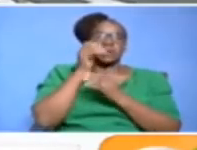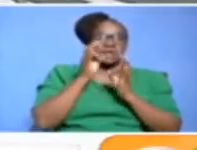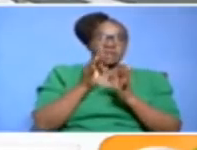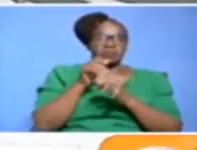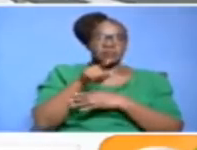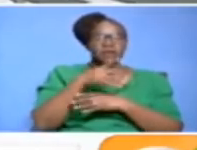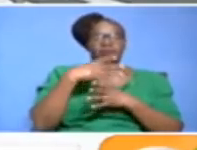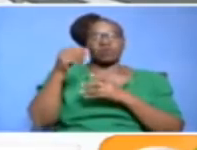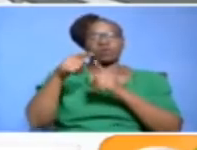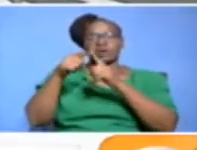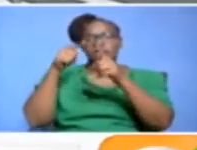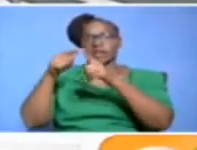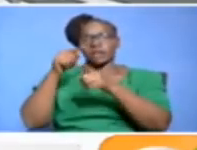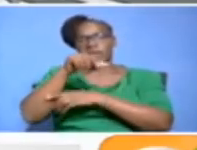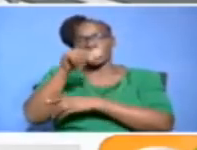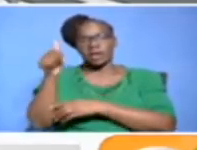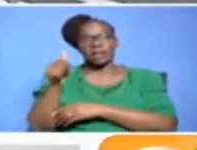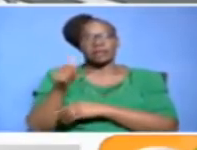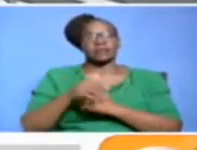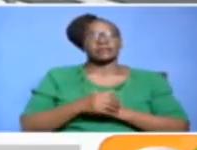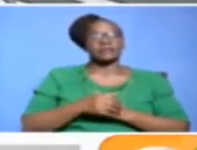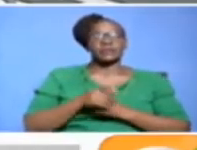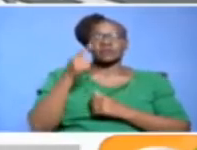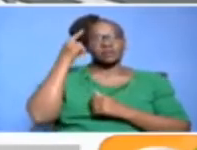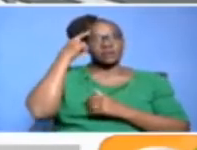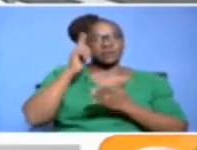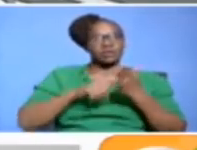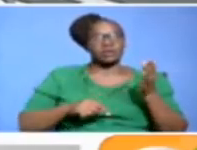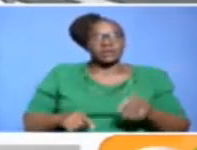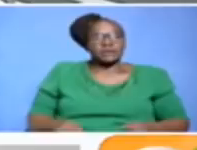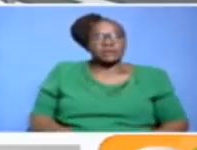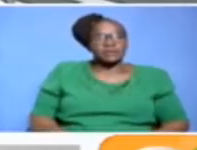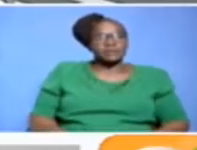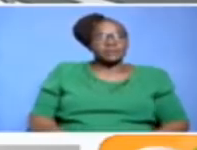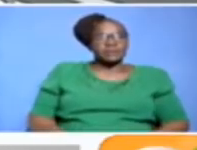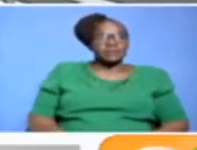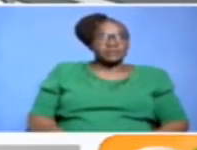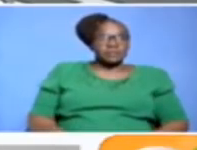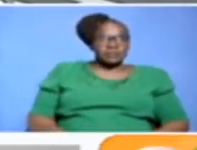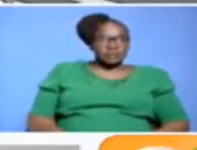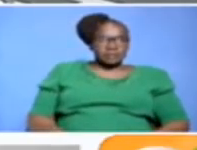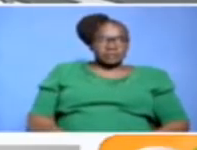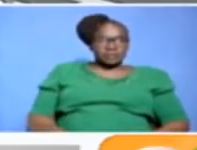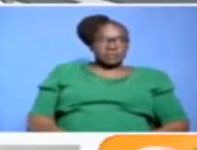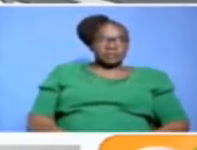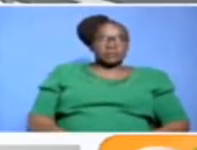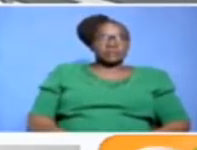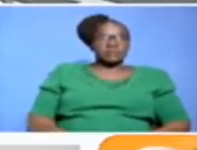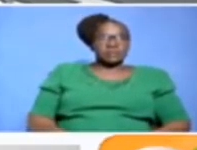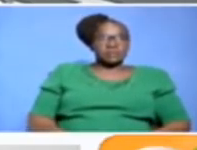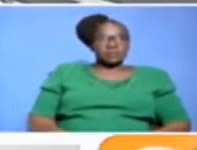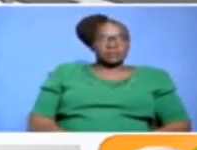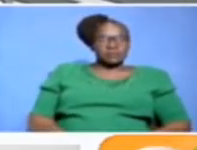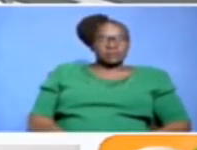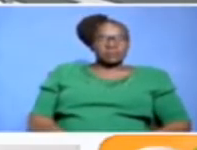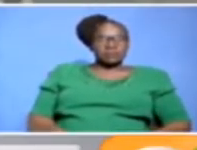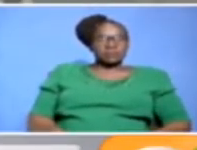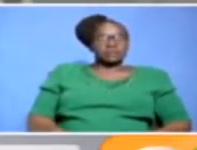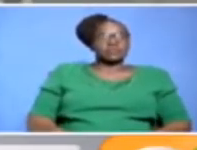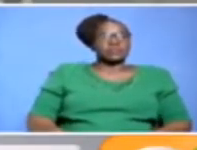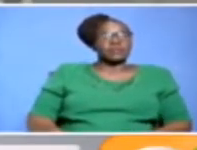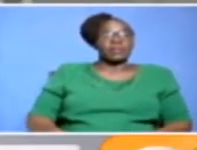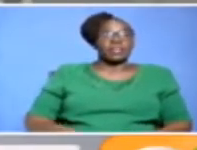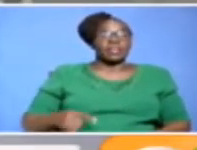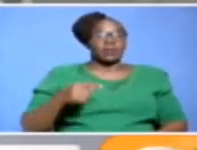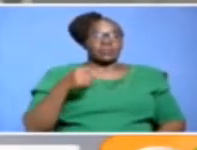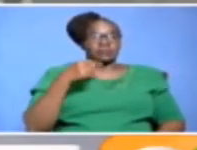another murdering rampage. What do you make of that decision, Jennifer, having dealt with various children offenders? For me, I think